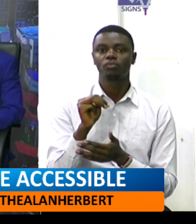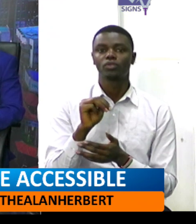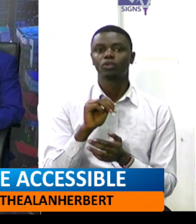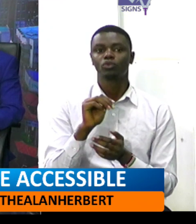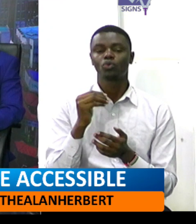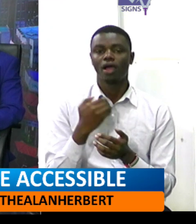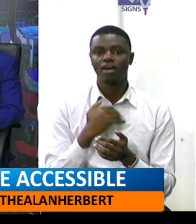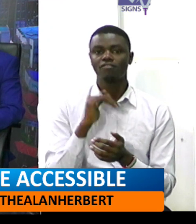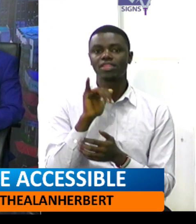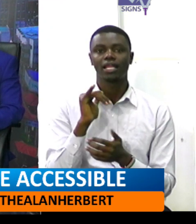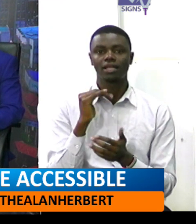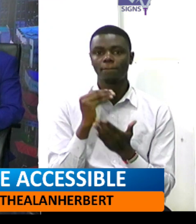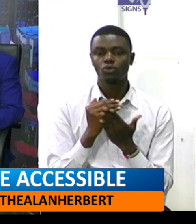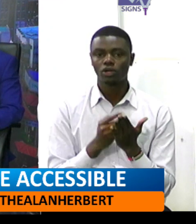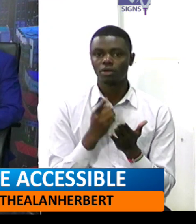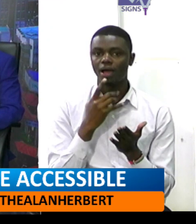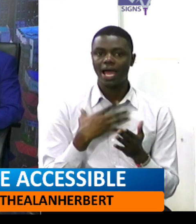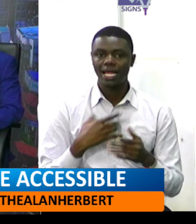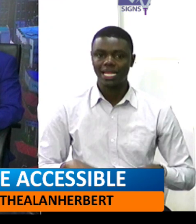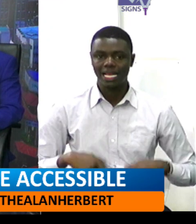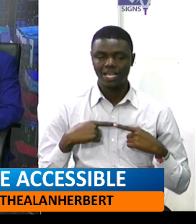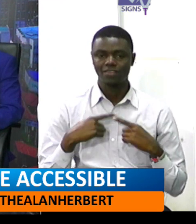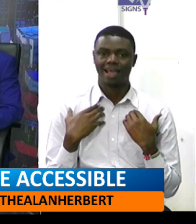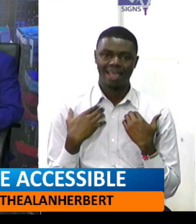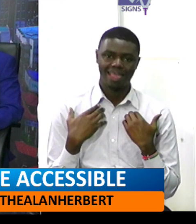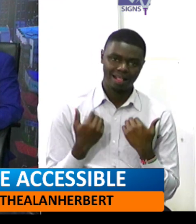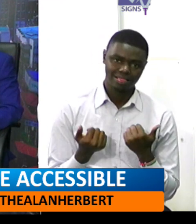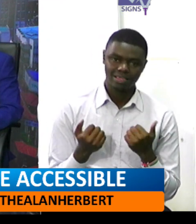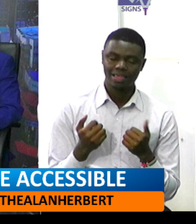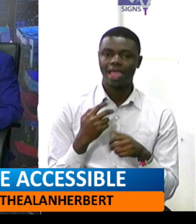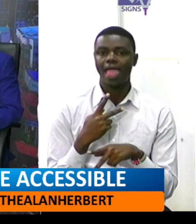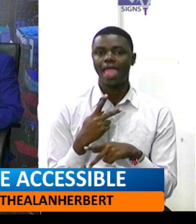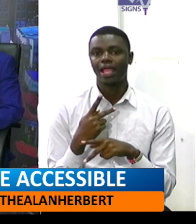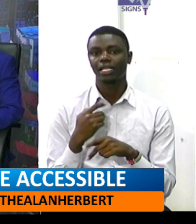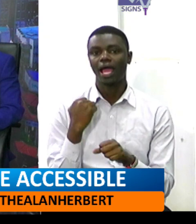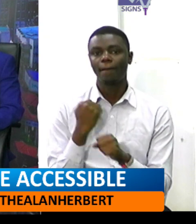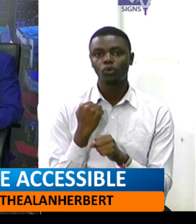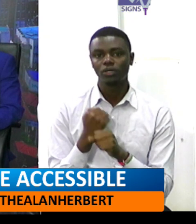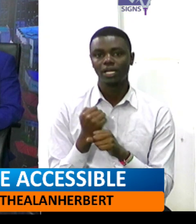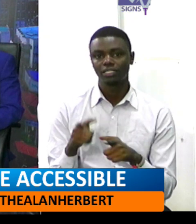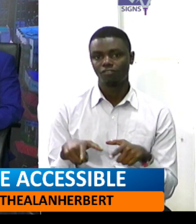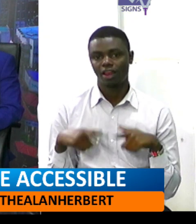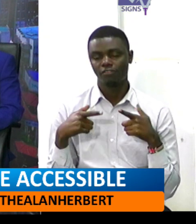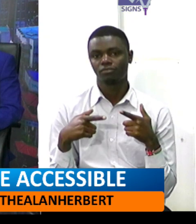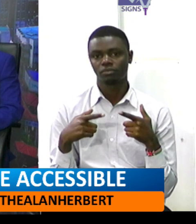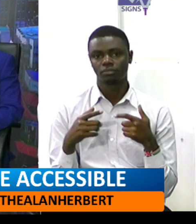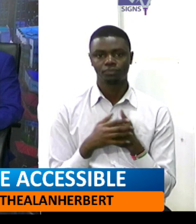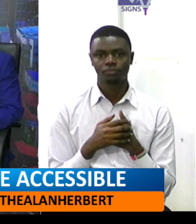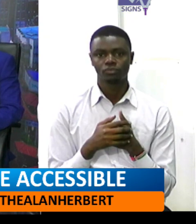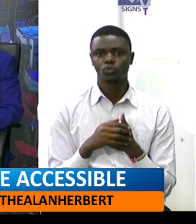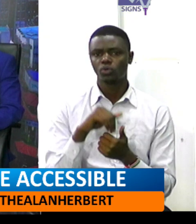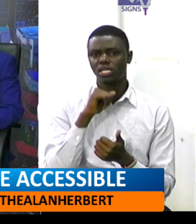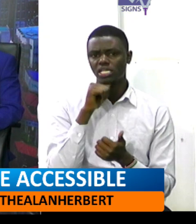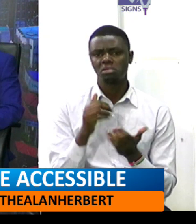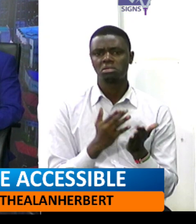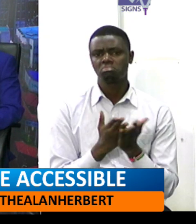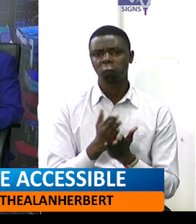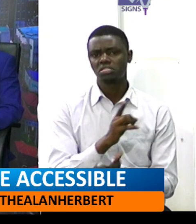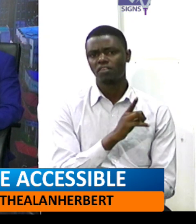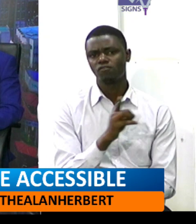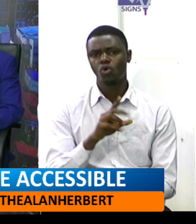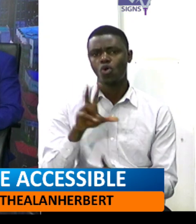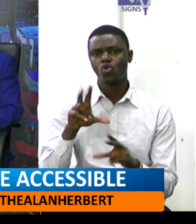through that program so that they can lead a healthy and productive life. So it doesn't serve you